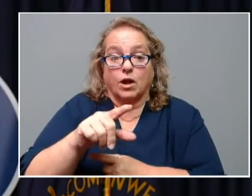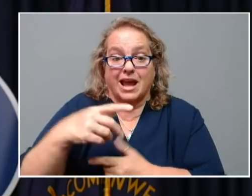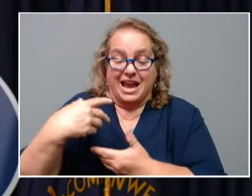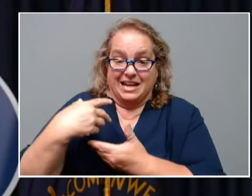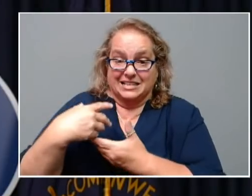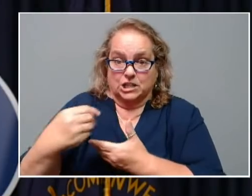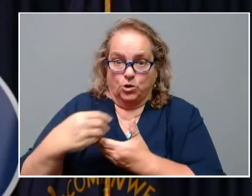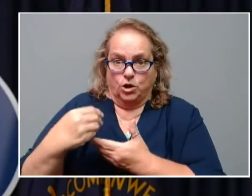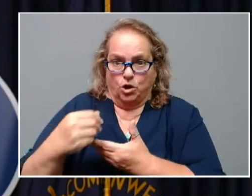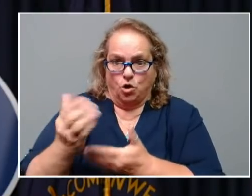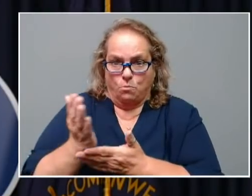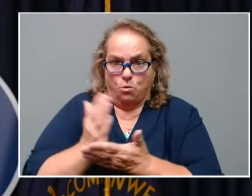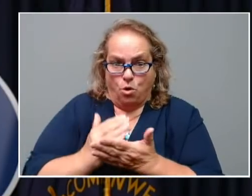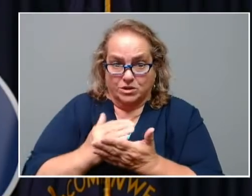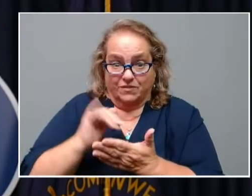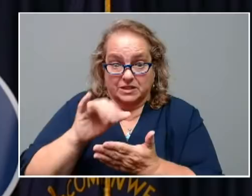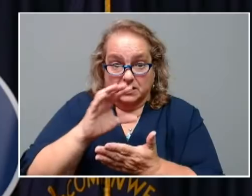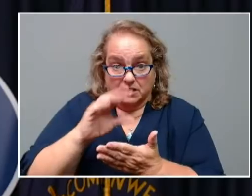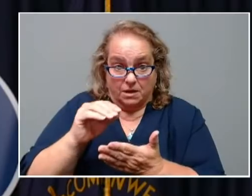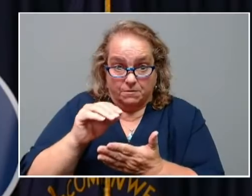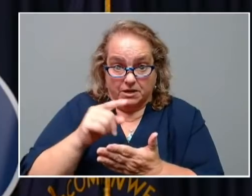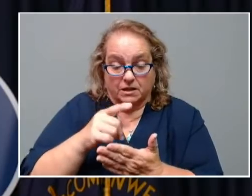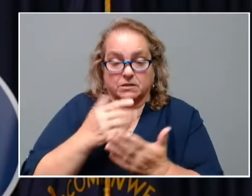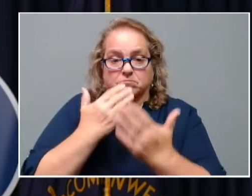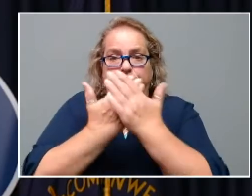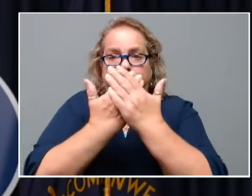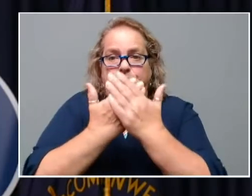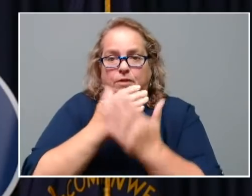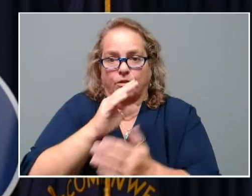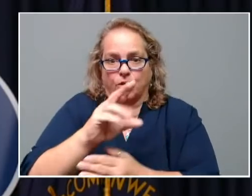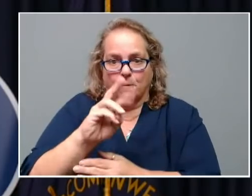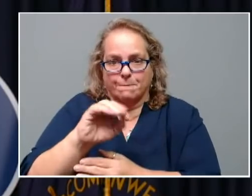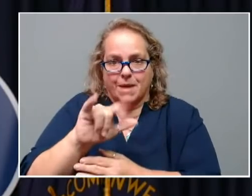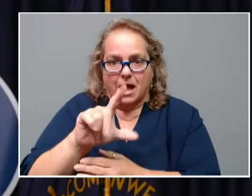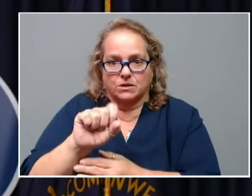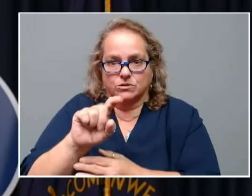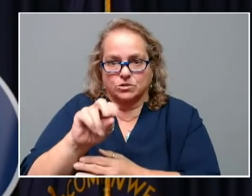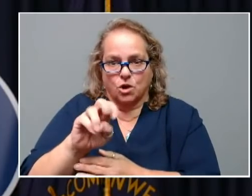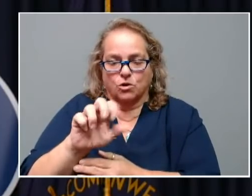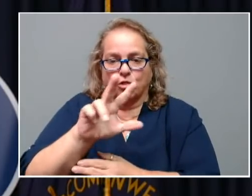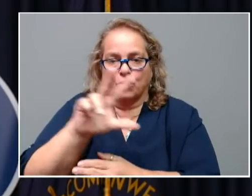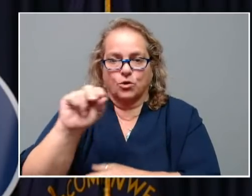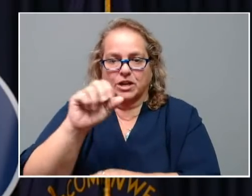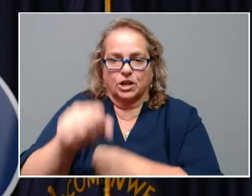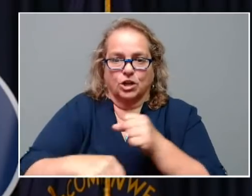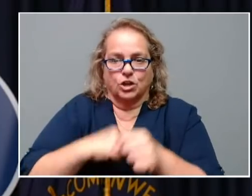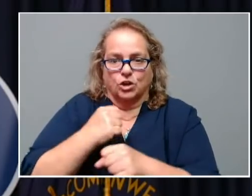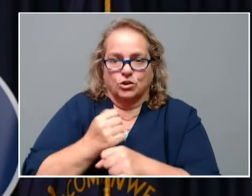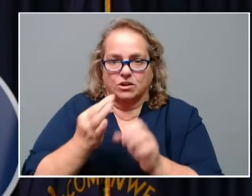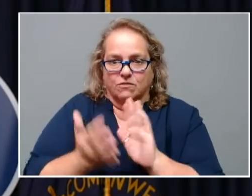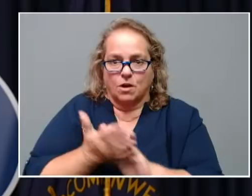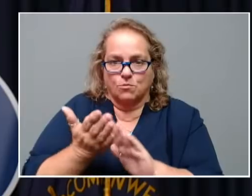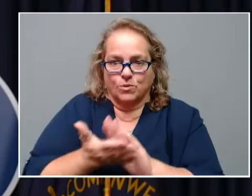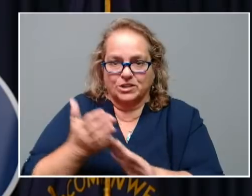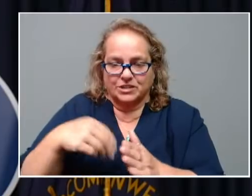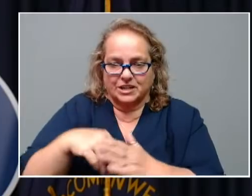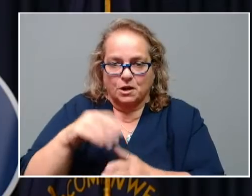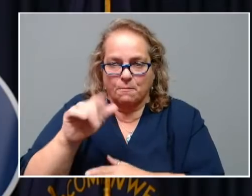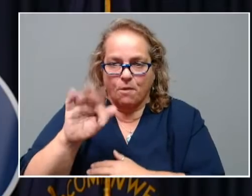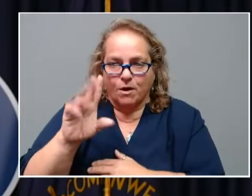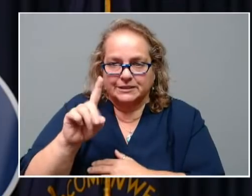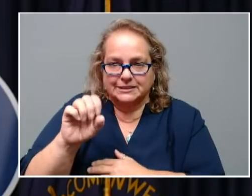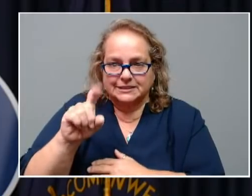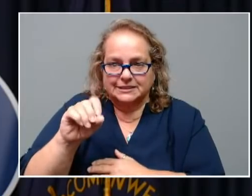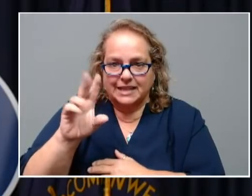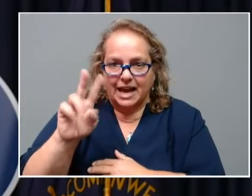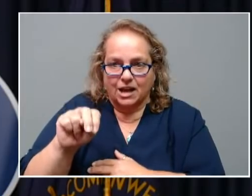company, they reached their milestone of 30 years of operation in Bardstown. This is a company